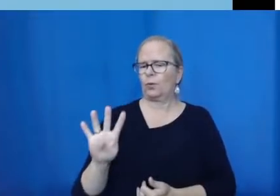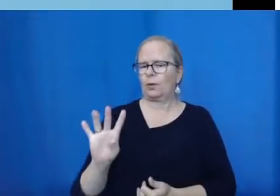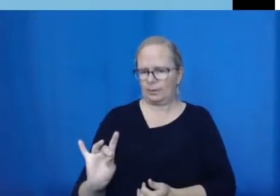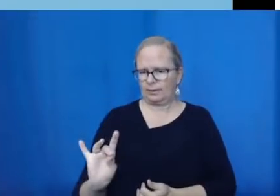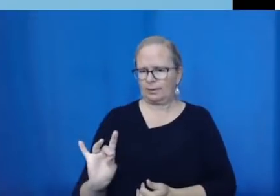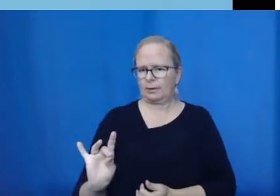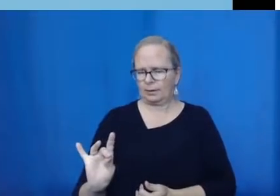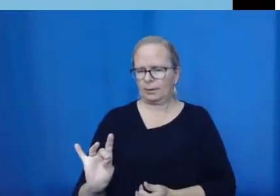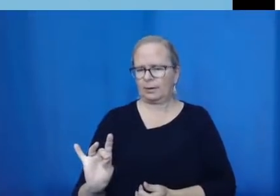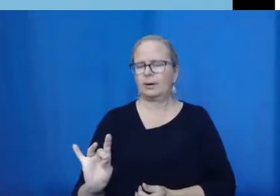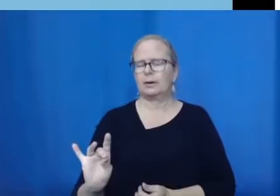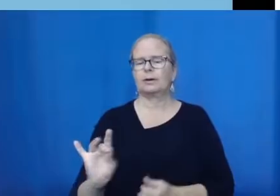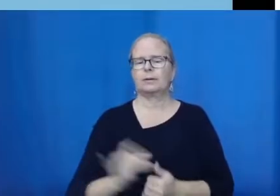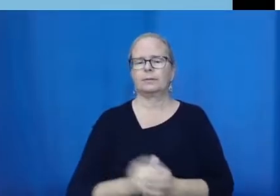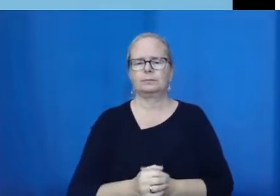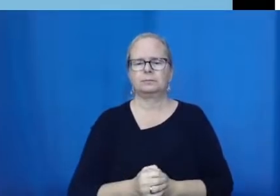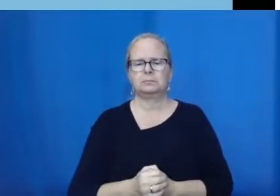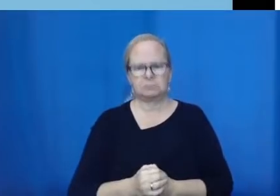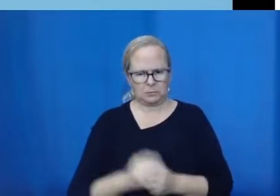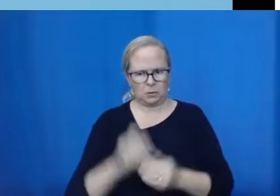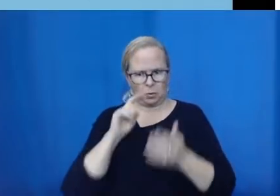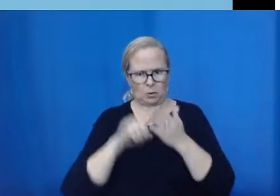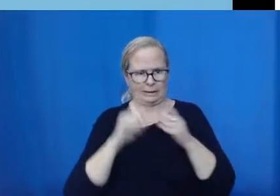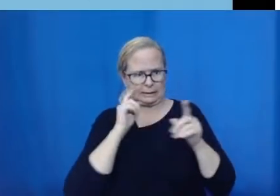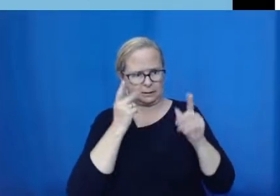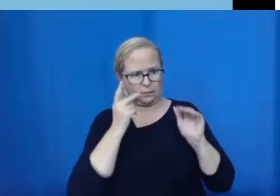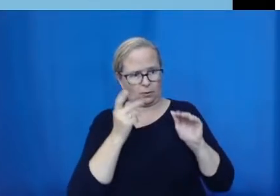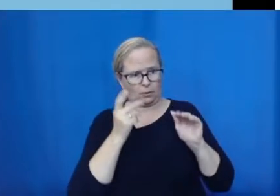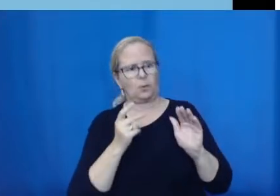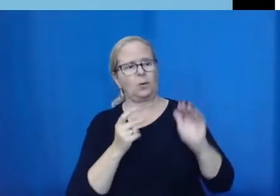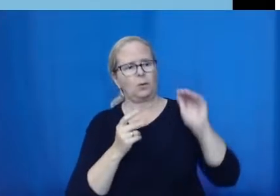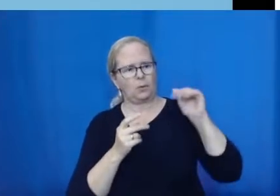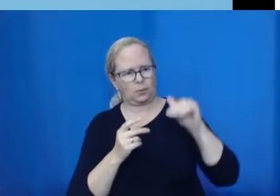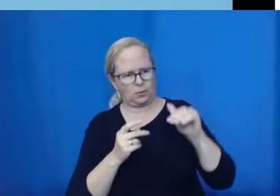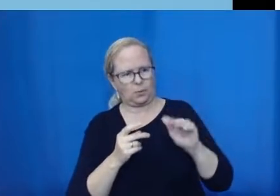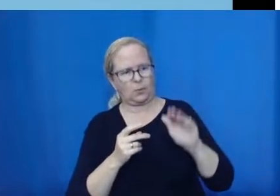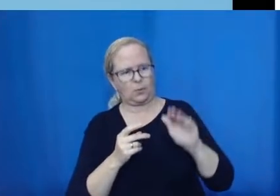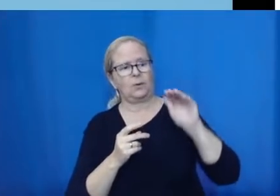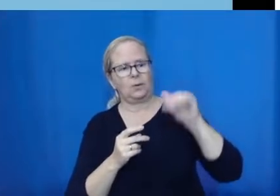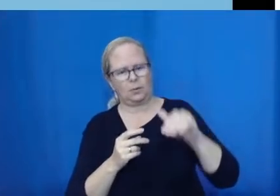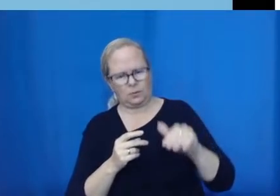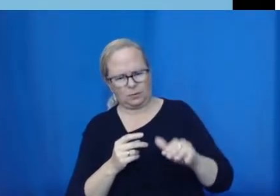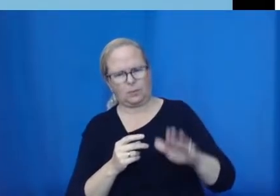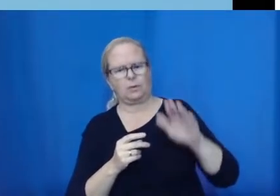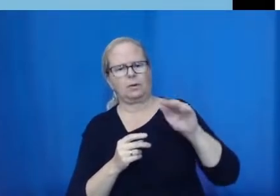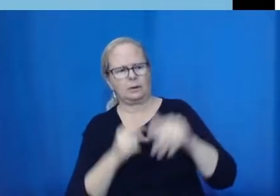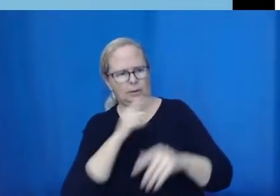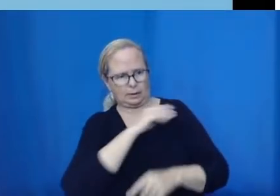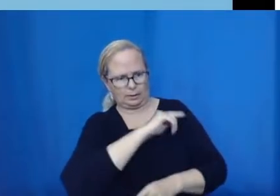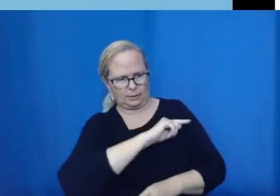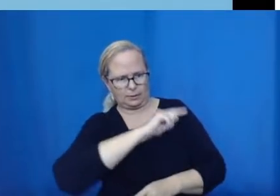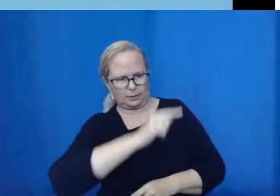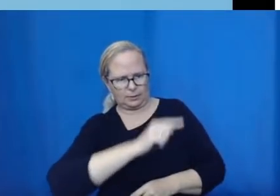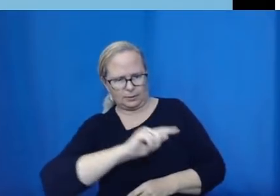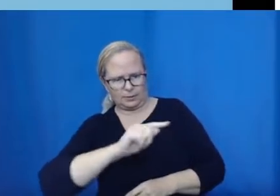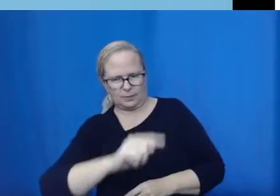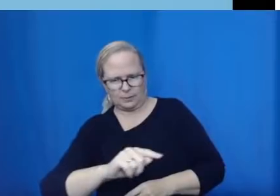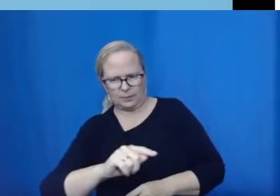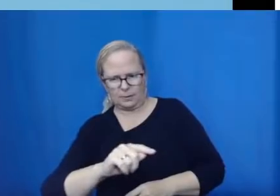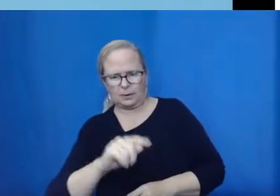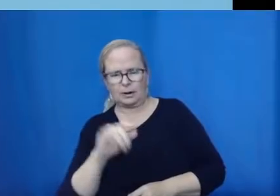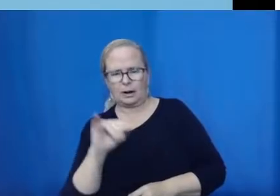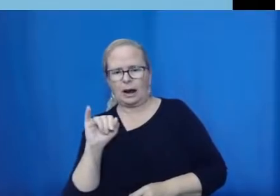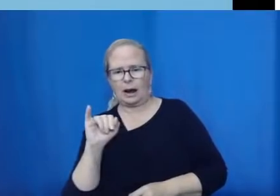higher these two curves are, both the ICU and the inpatient curve, compared to previous waves. Even that monstrous third wave,